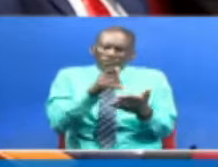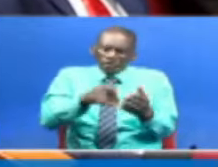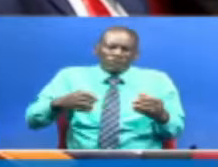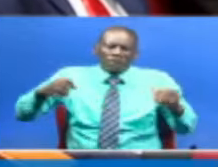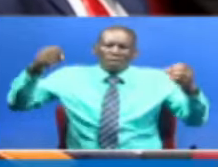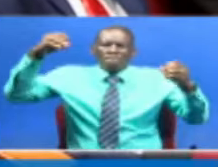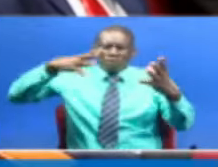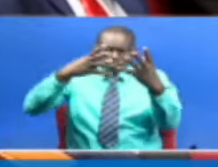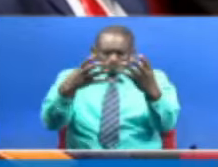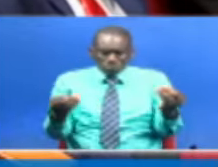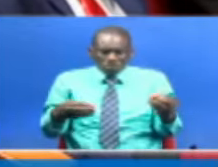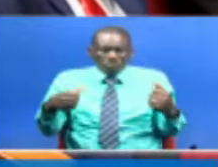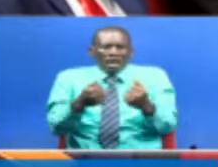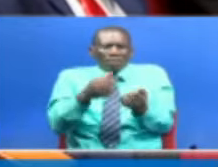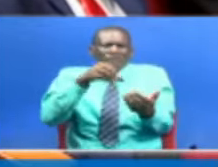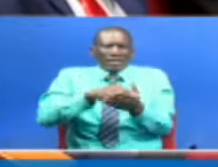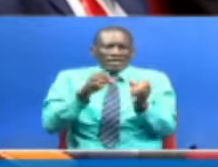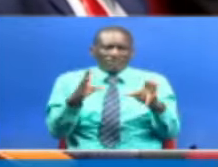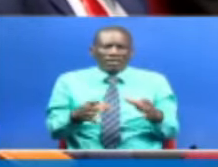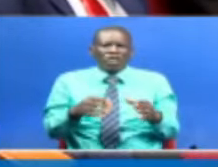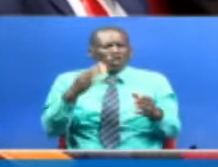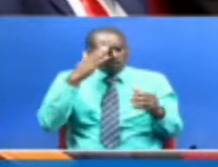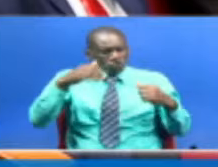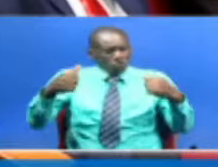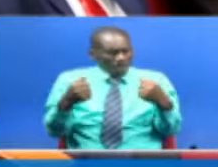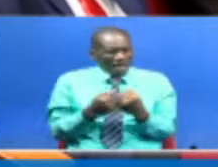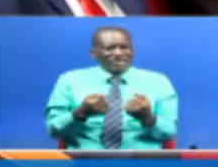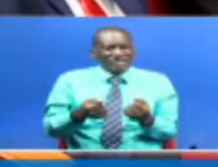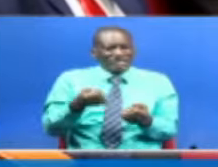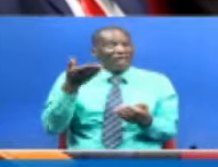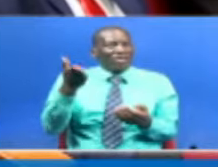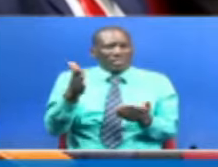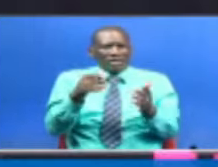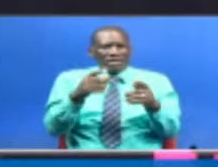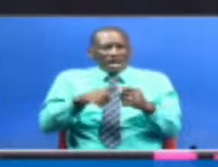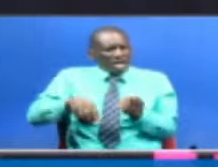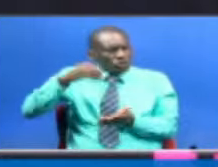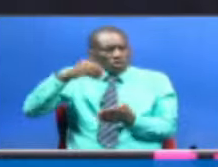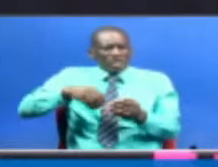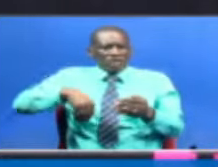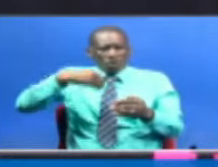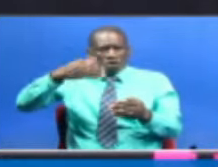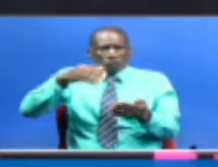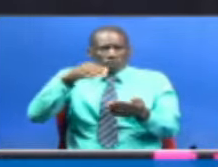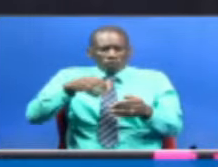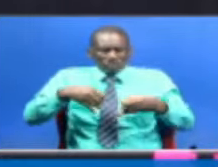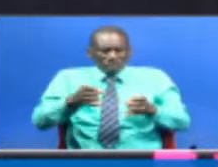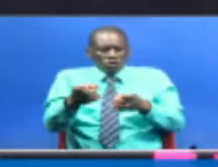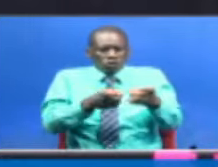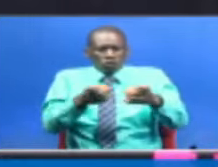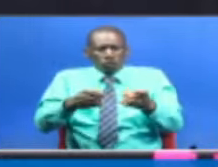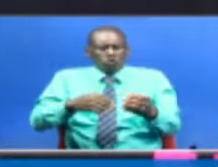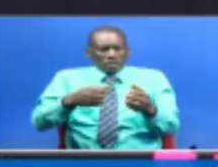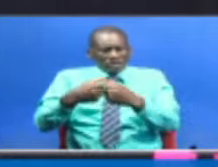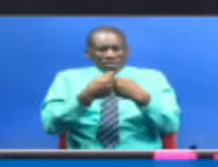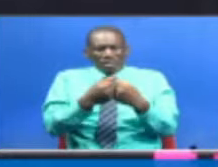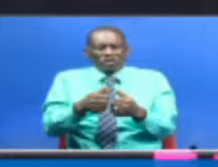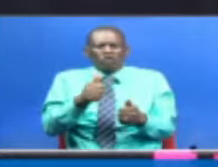You know, accidents happen. But we learn all the time, and we try to mitigate the challenges so that doesn't happen